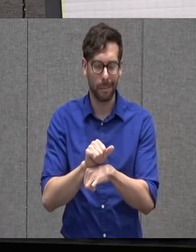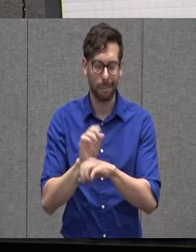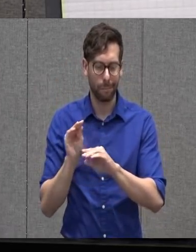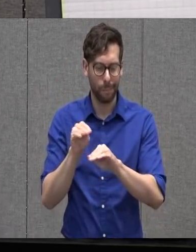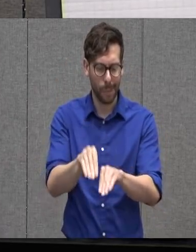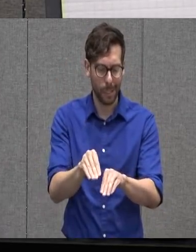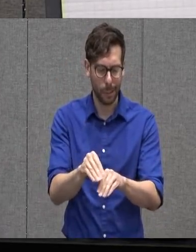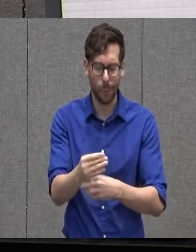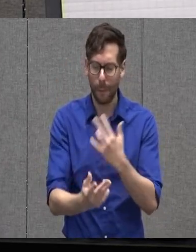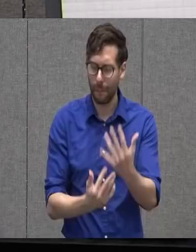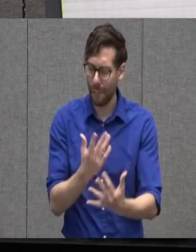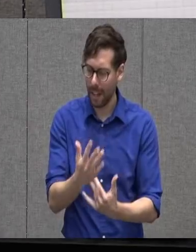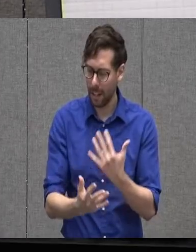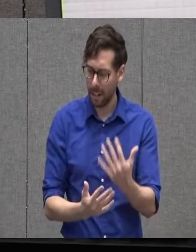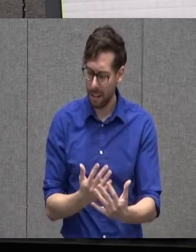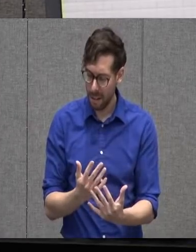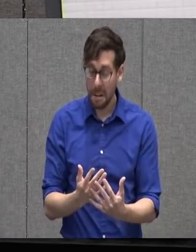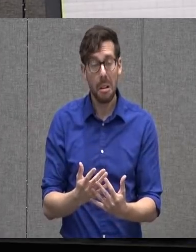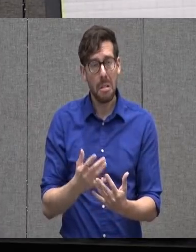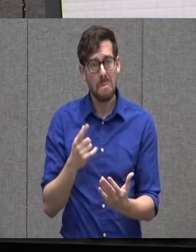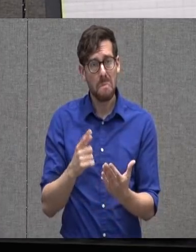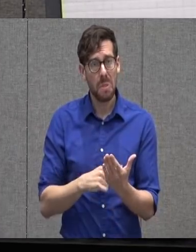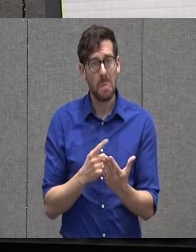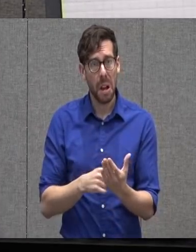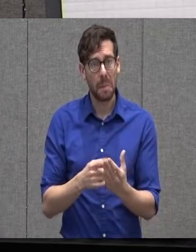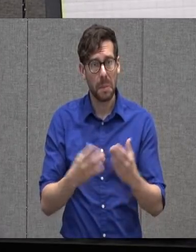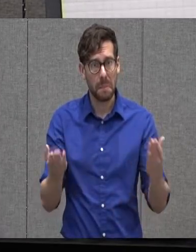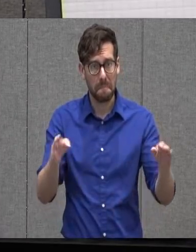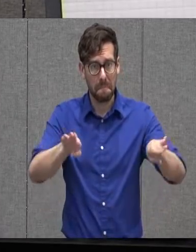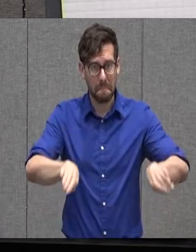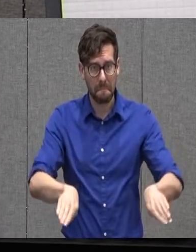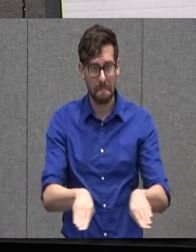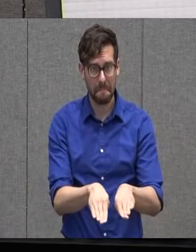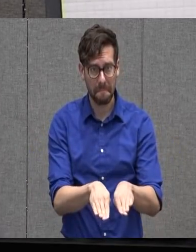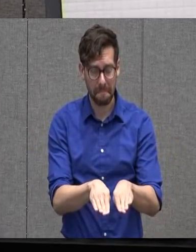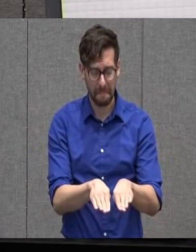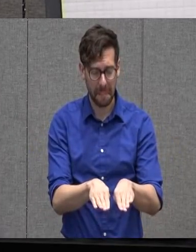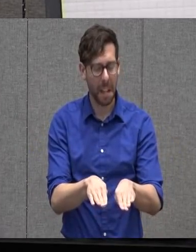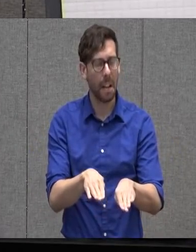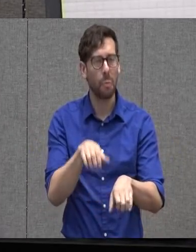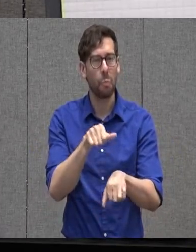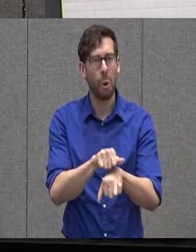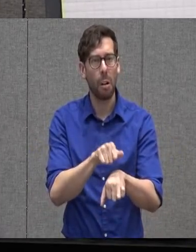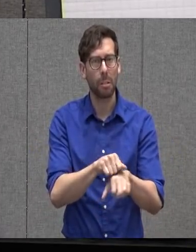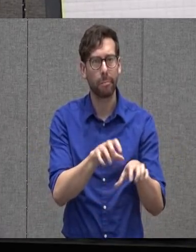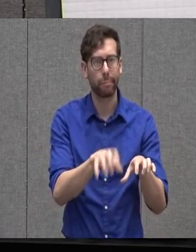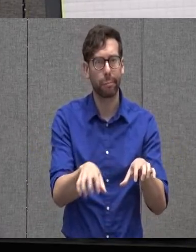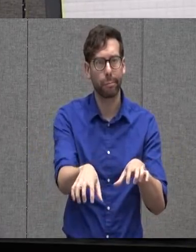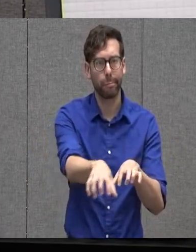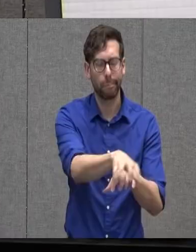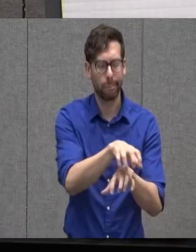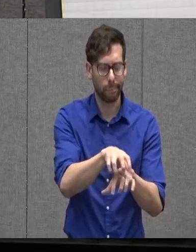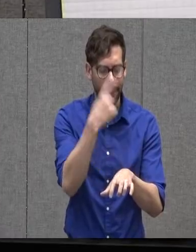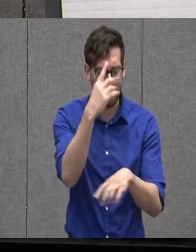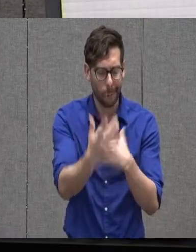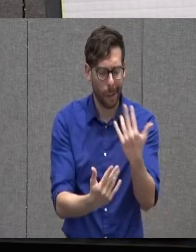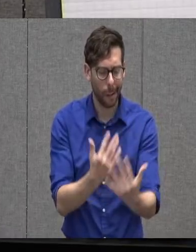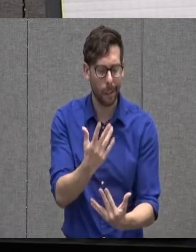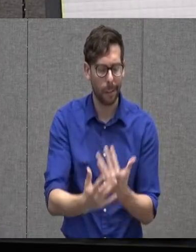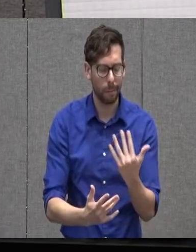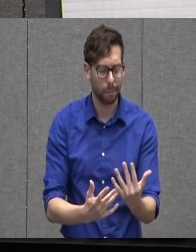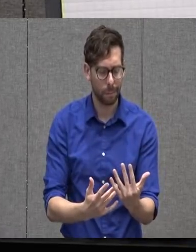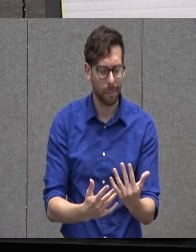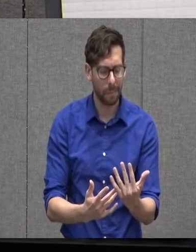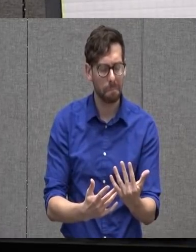there have been rocks in a fire, and you have an example of what that would look like. My prediction is that the